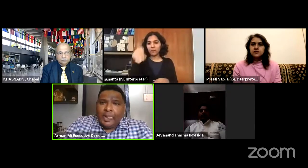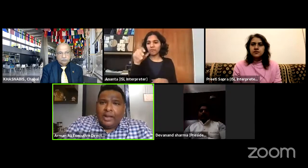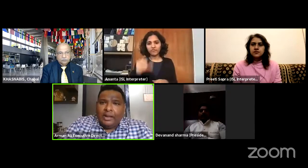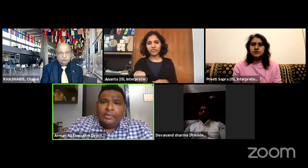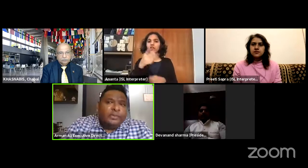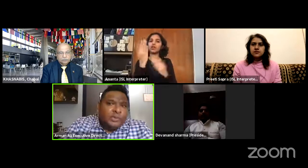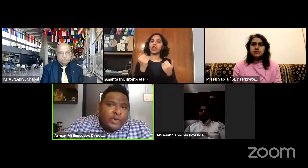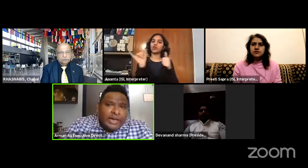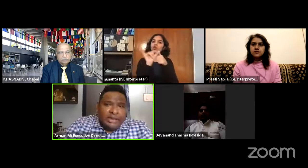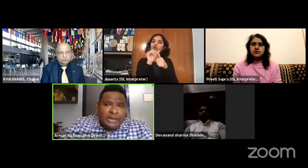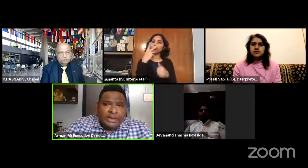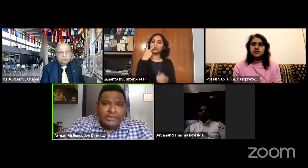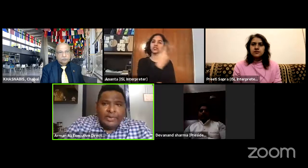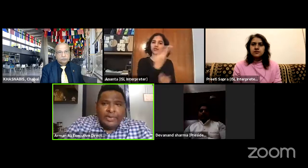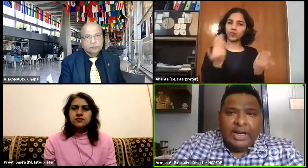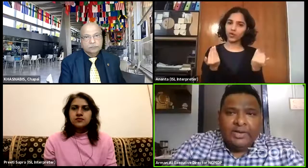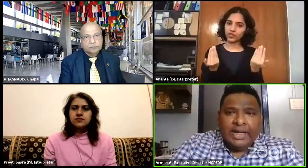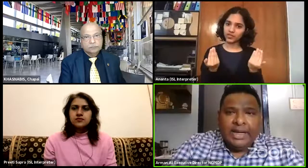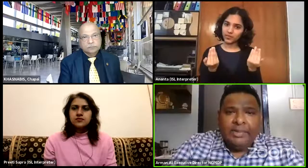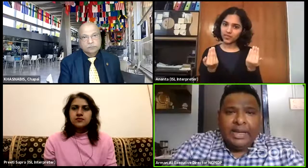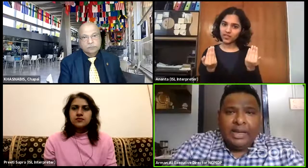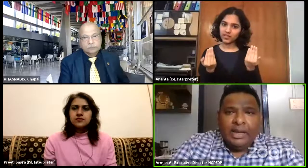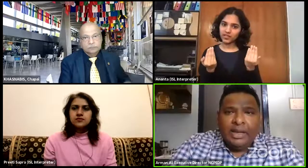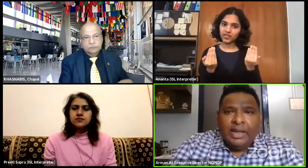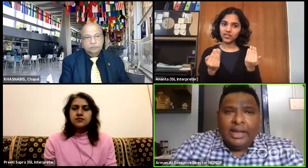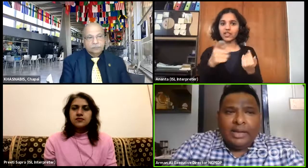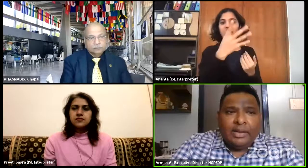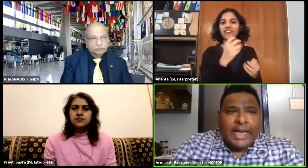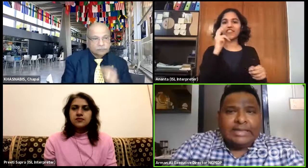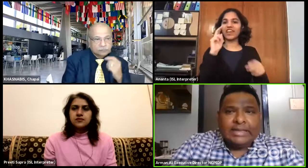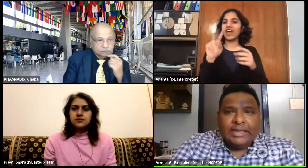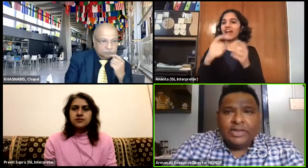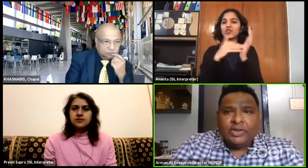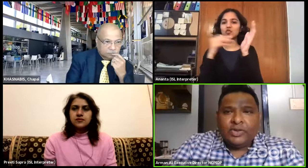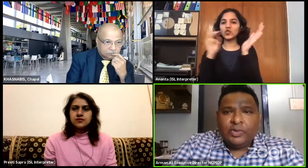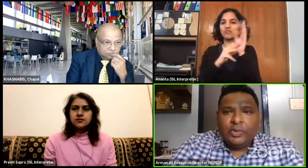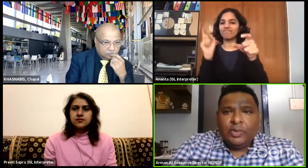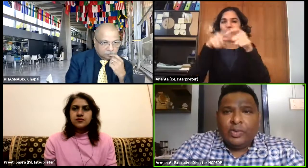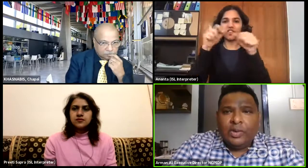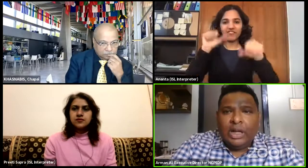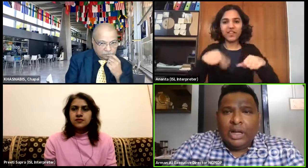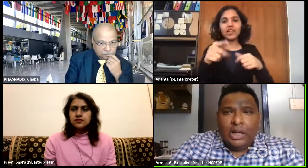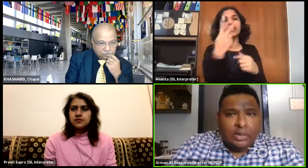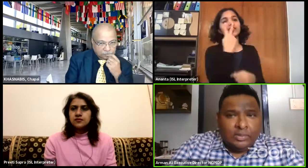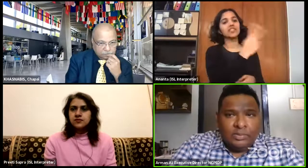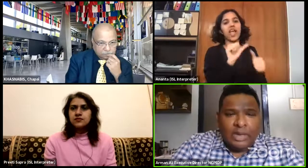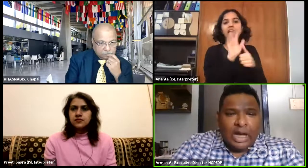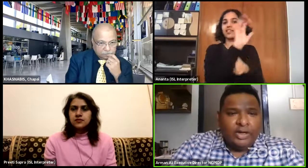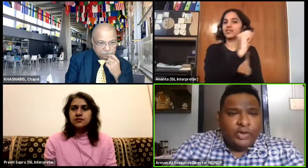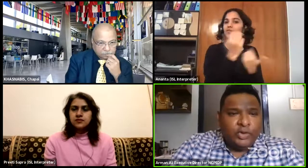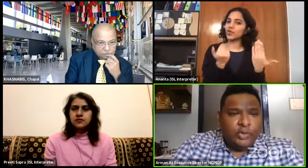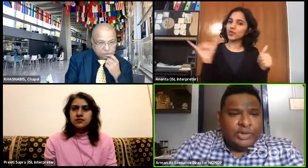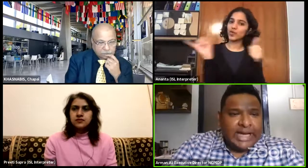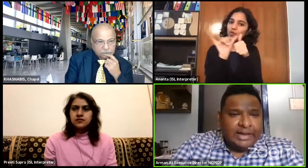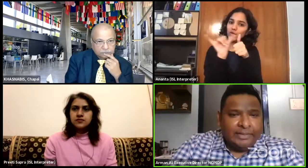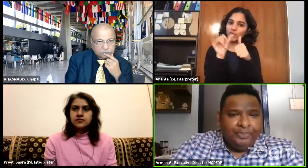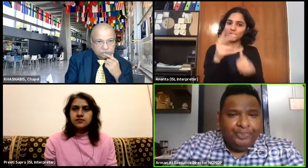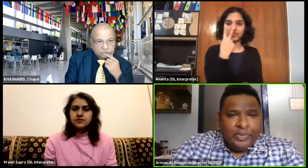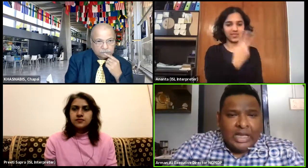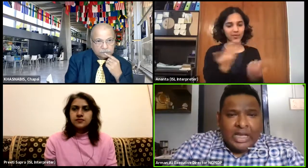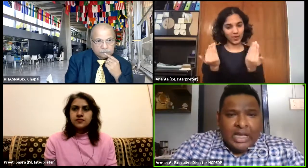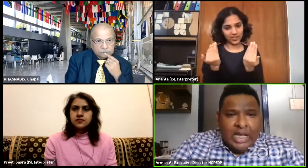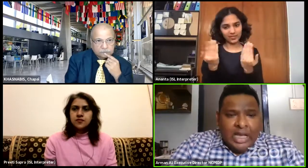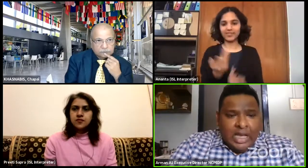um, uh, join this webinar directly may access it through our YouTube